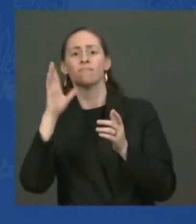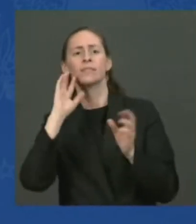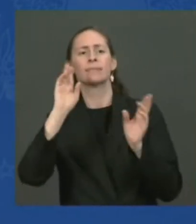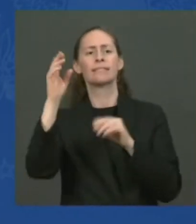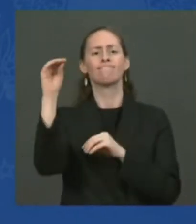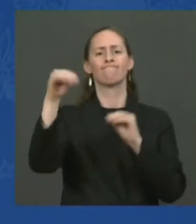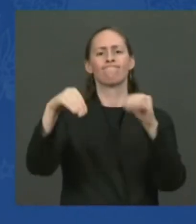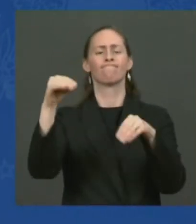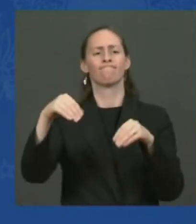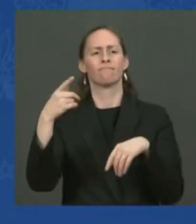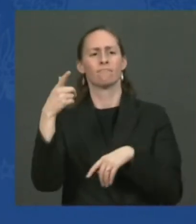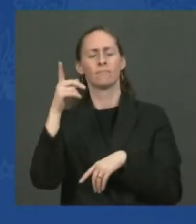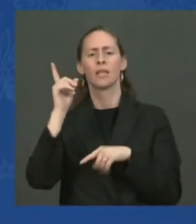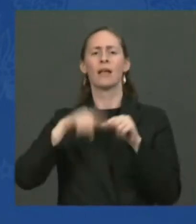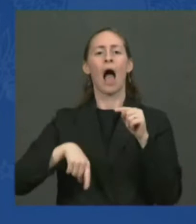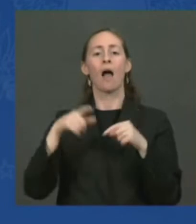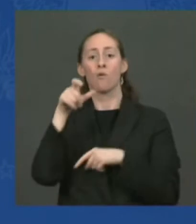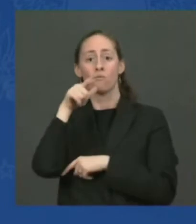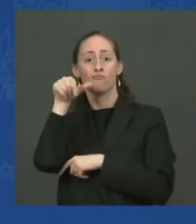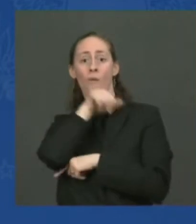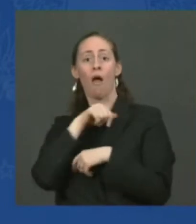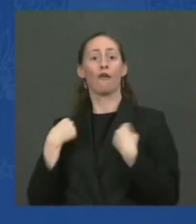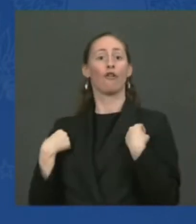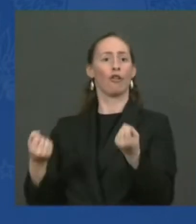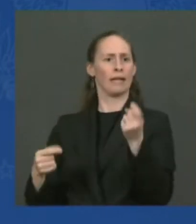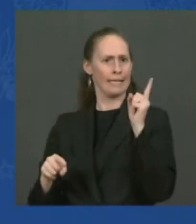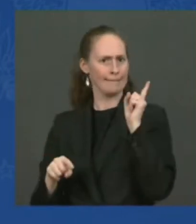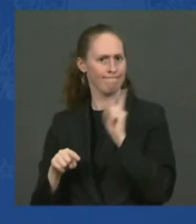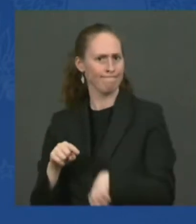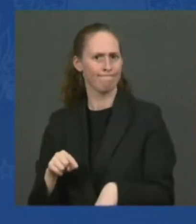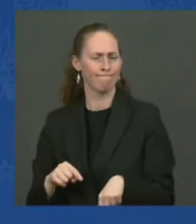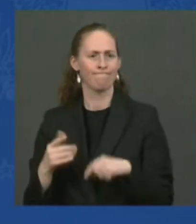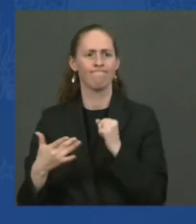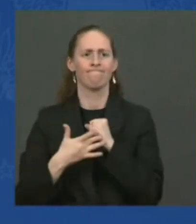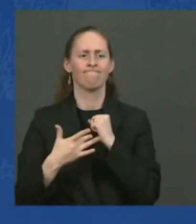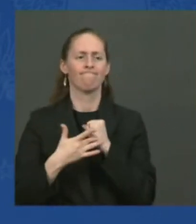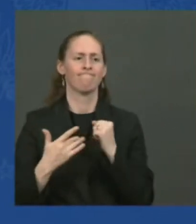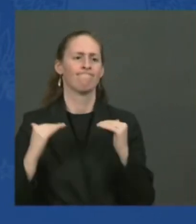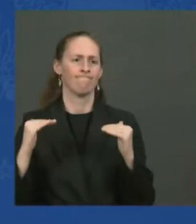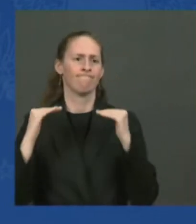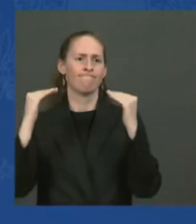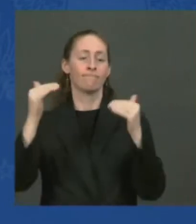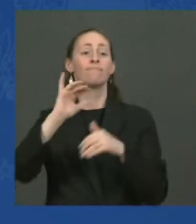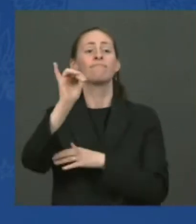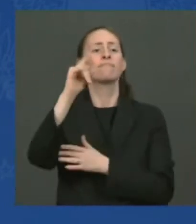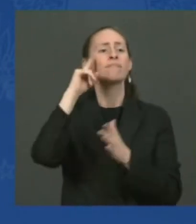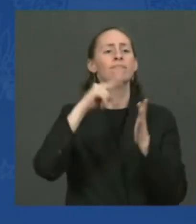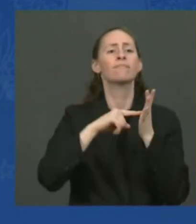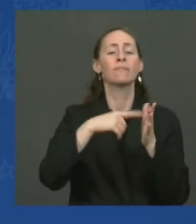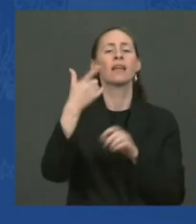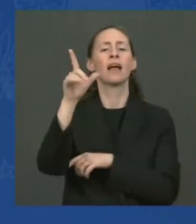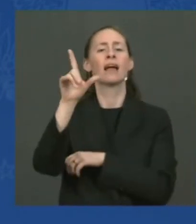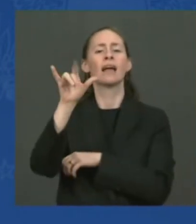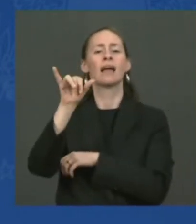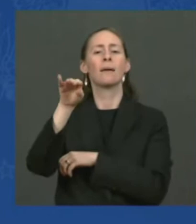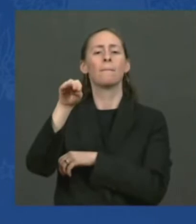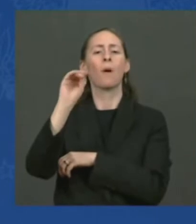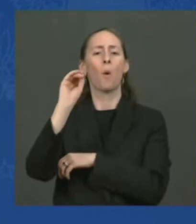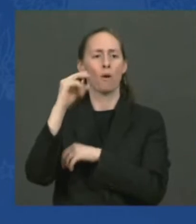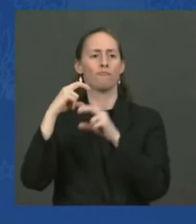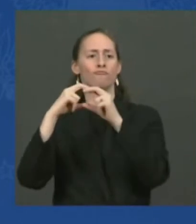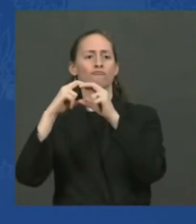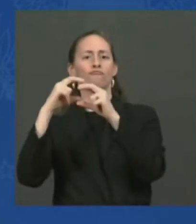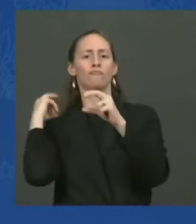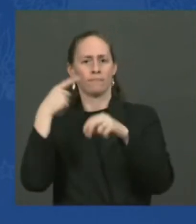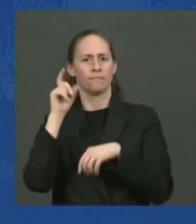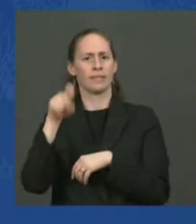make dangerous, largely unregulated vehicles like limos safer to use on the road.